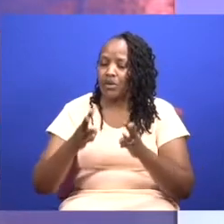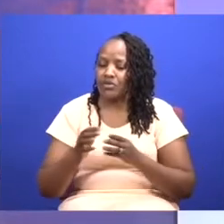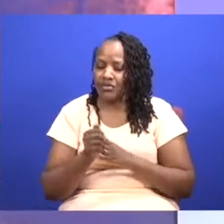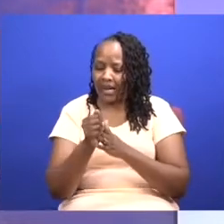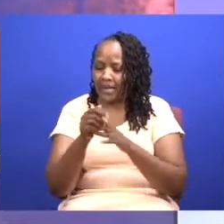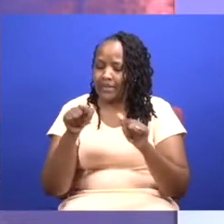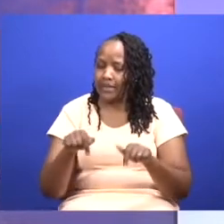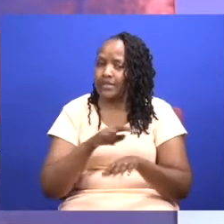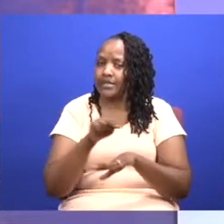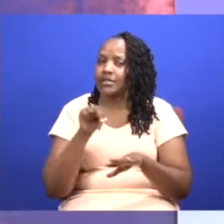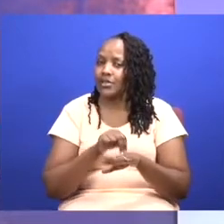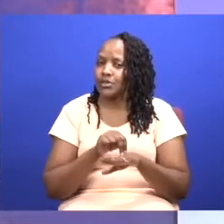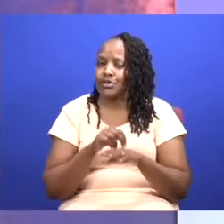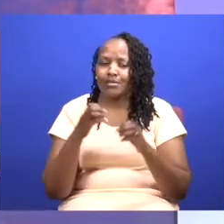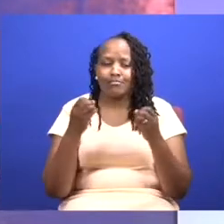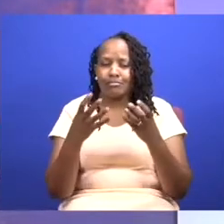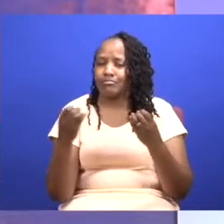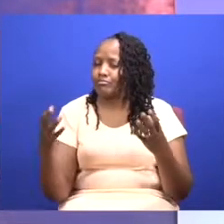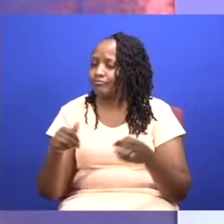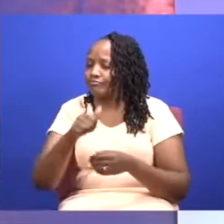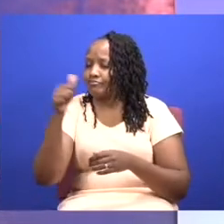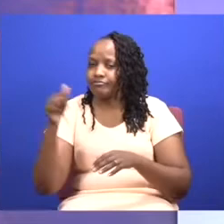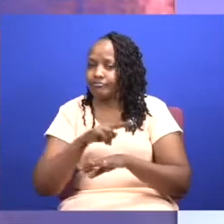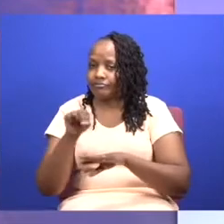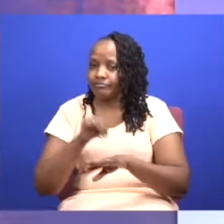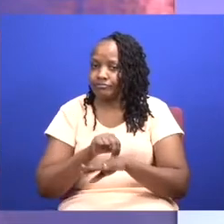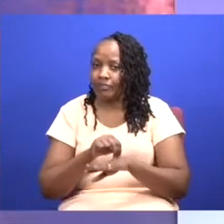led and guided this nation, O God, and many other nations, Lord,